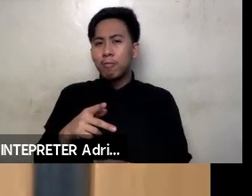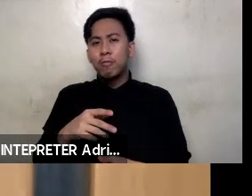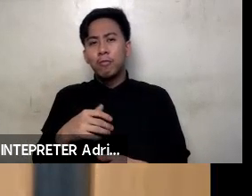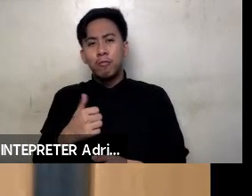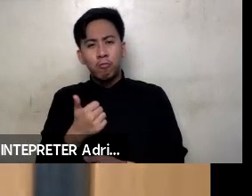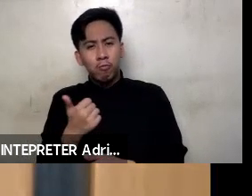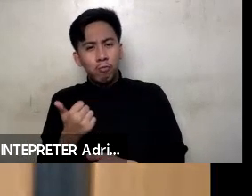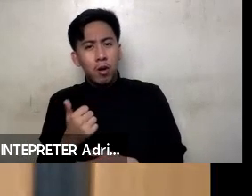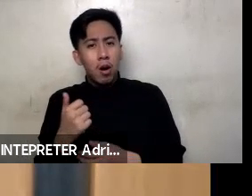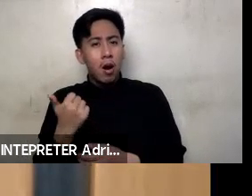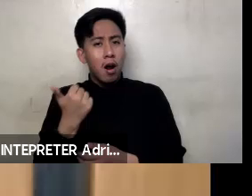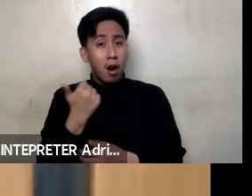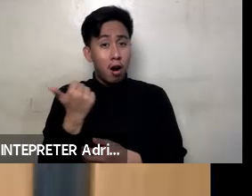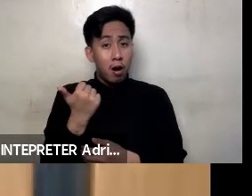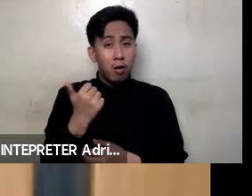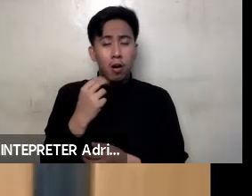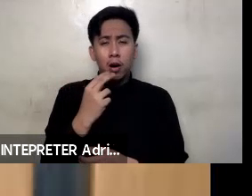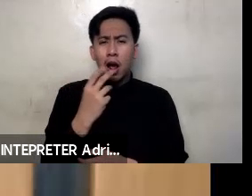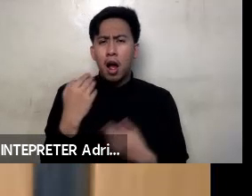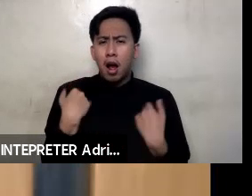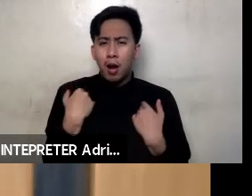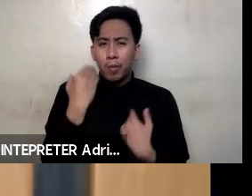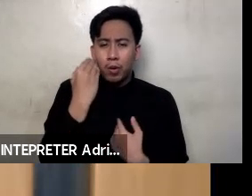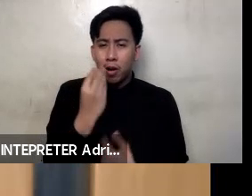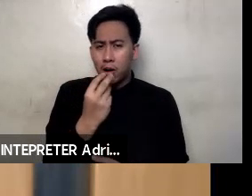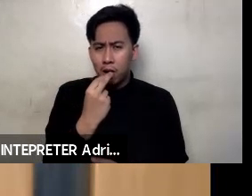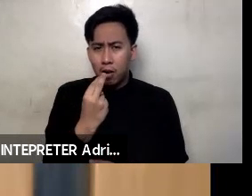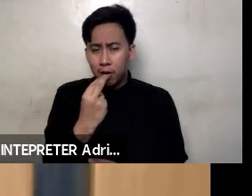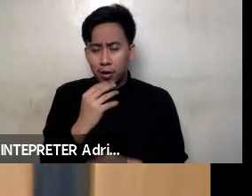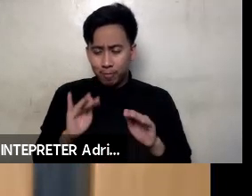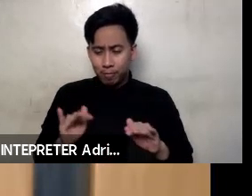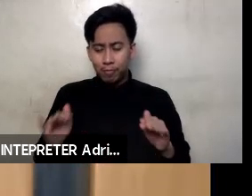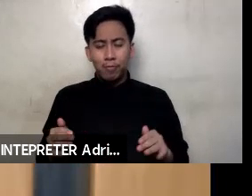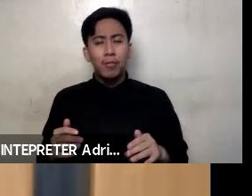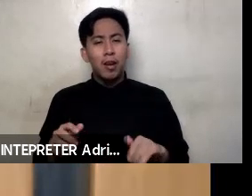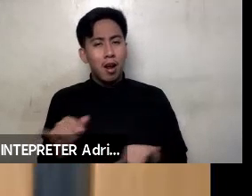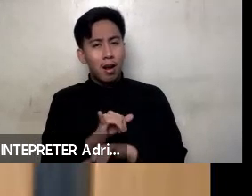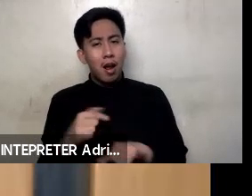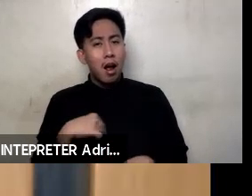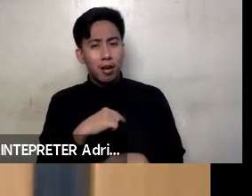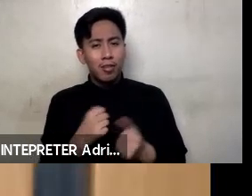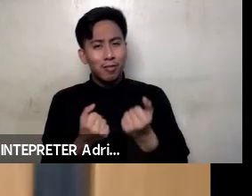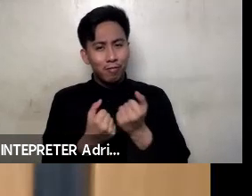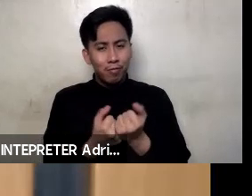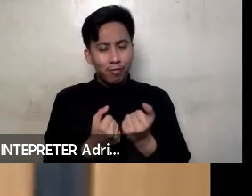identified malnourished children, such as cash for work, for peace beneficiaries.